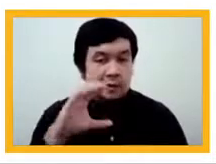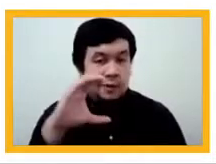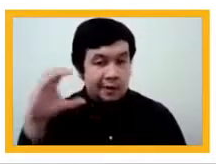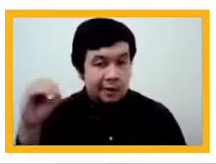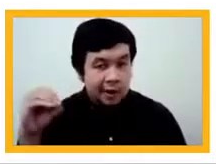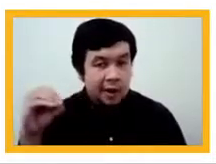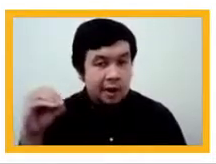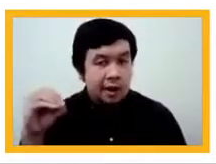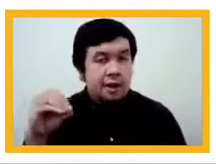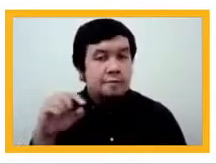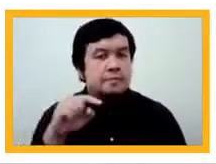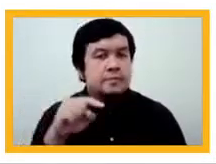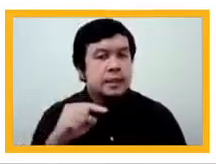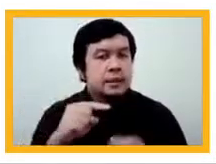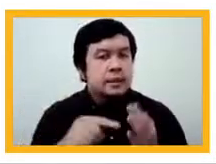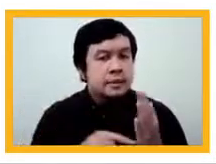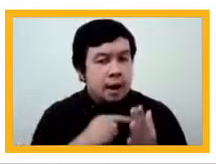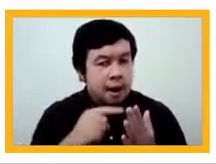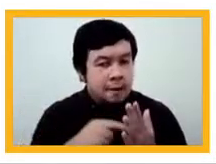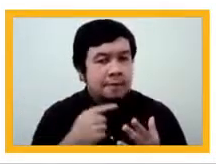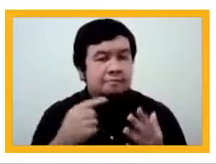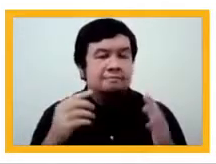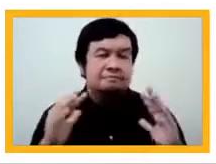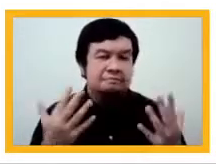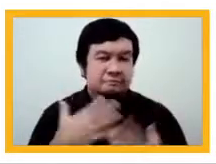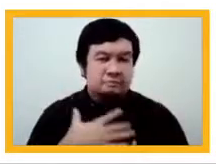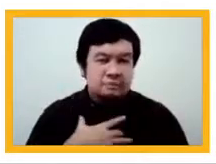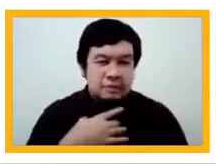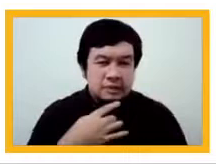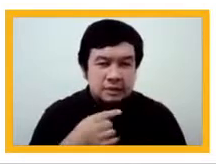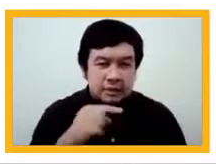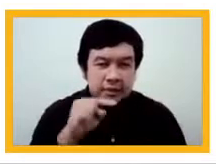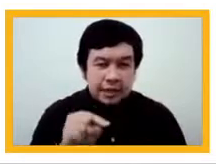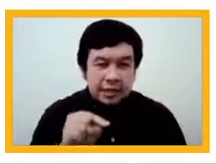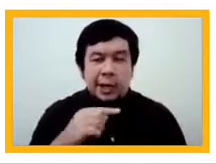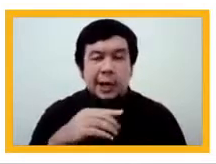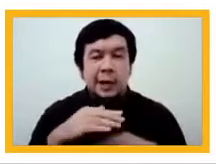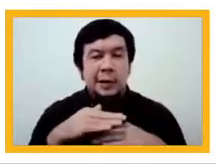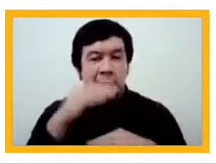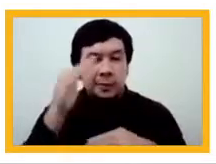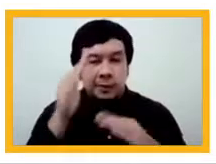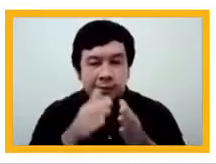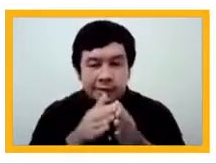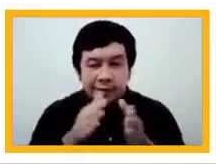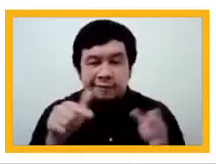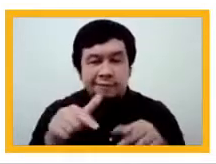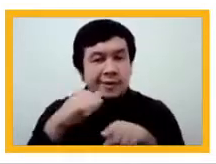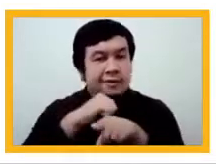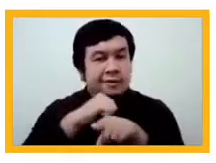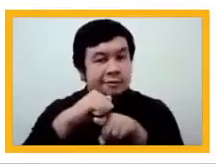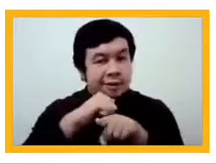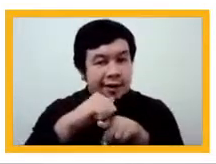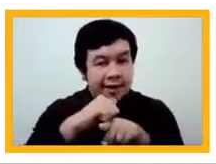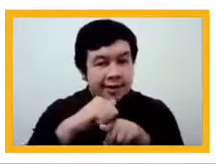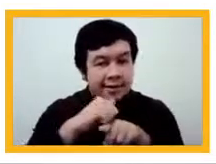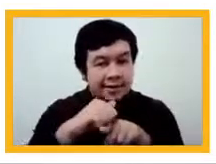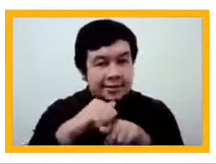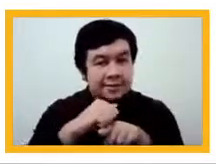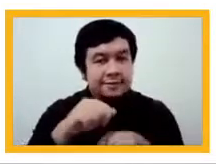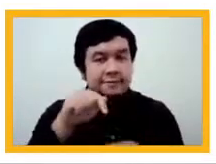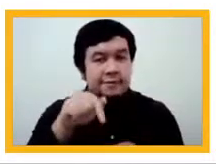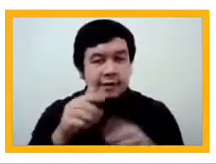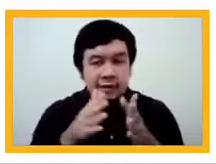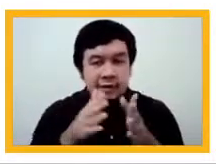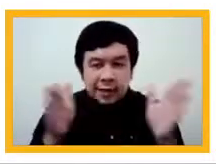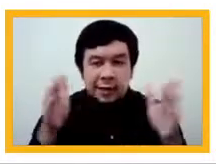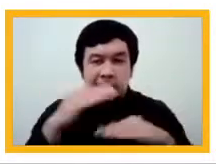general training, because general training increased the future marginal productivity of workers, not only in the firms providing the